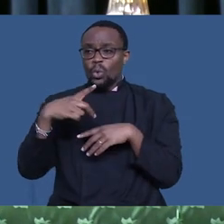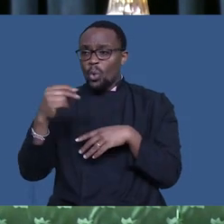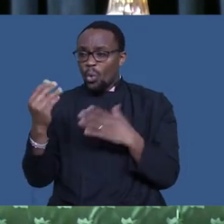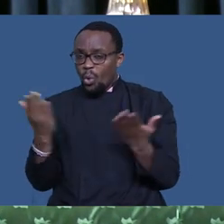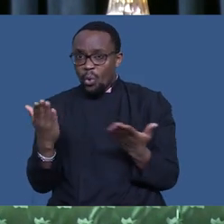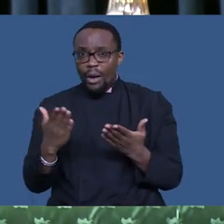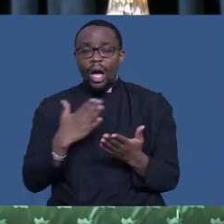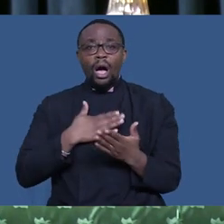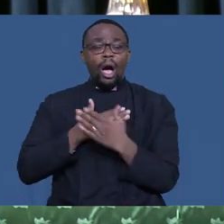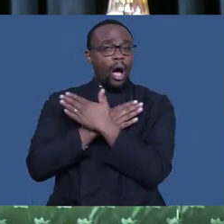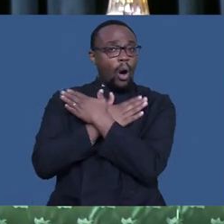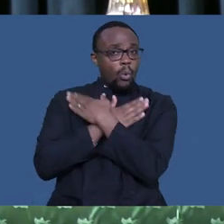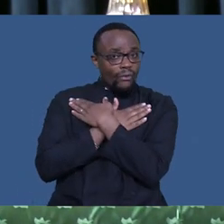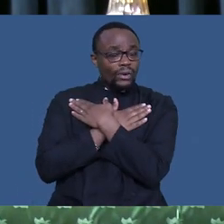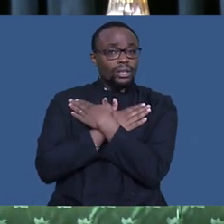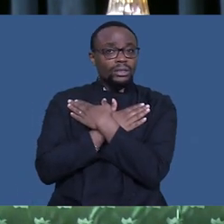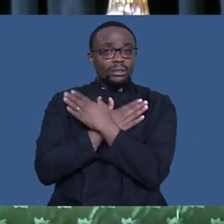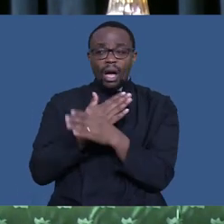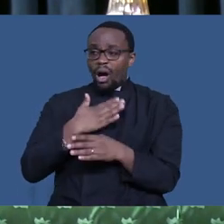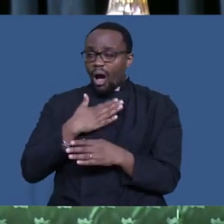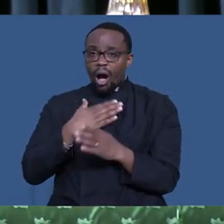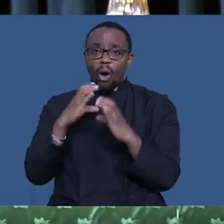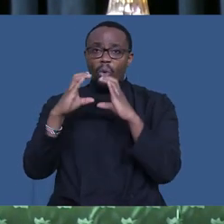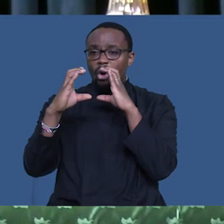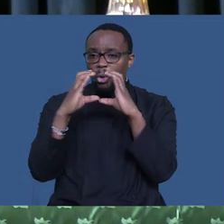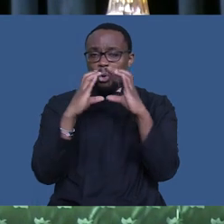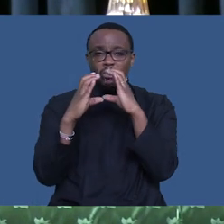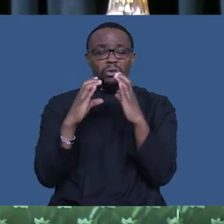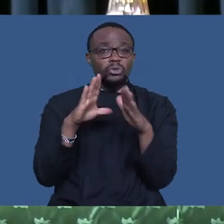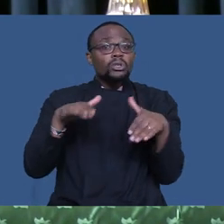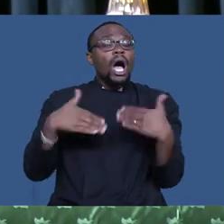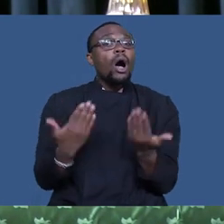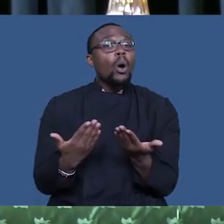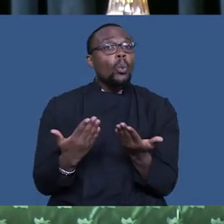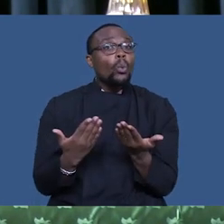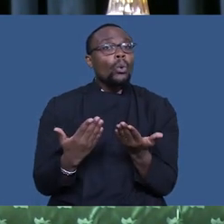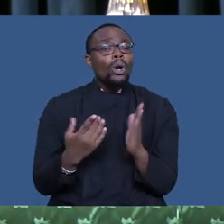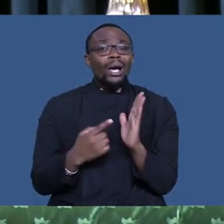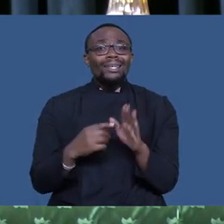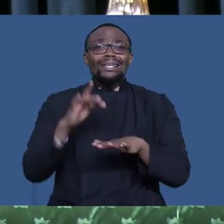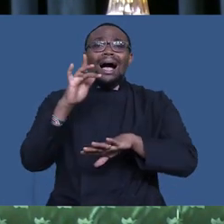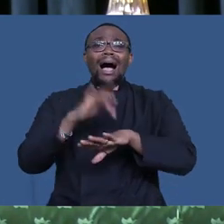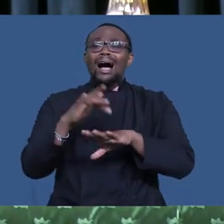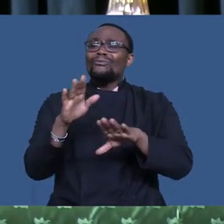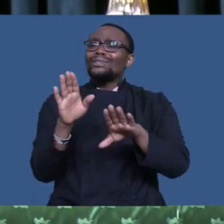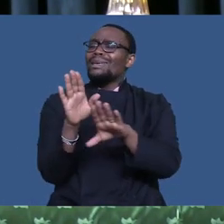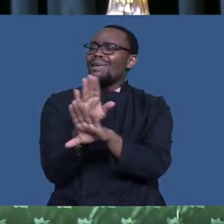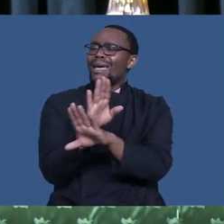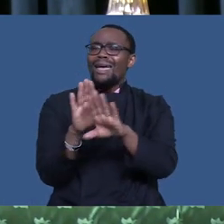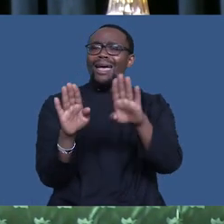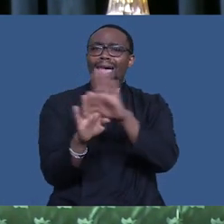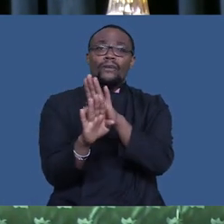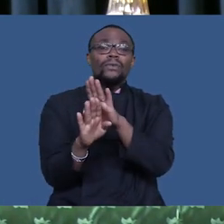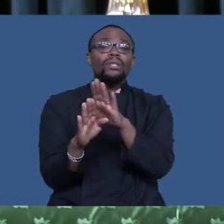we keep, the conversations we engage in. It affects everything